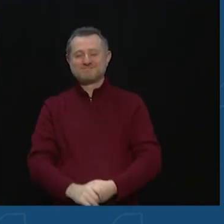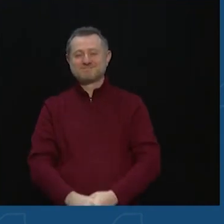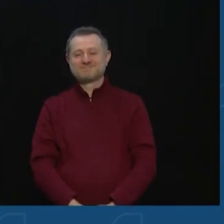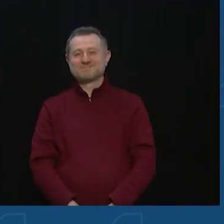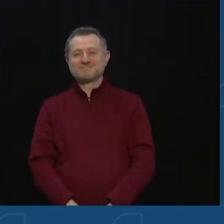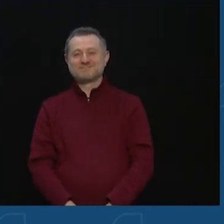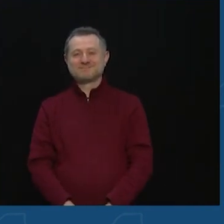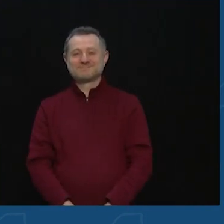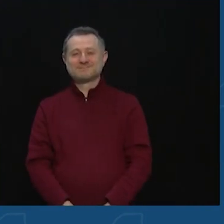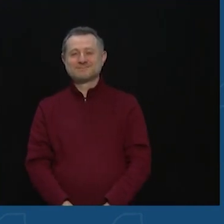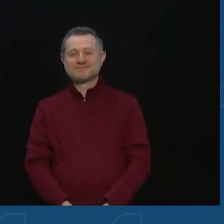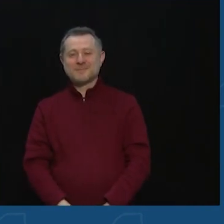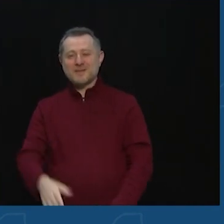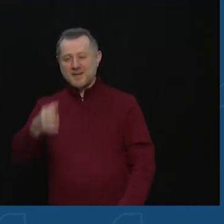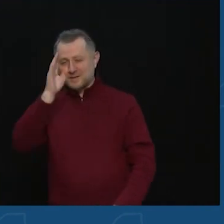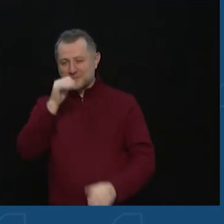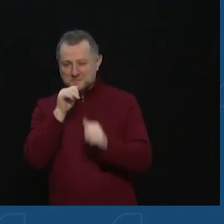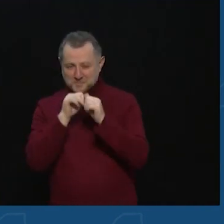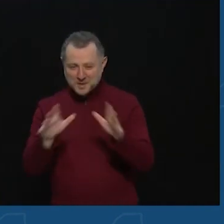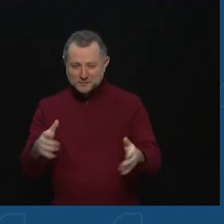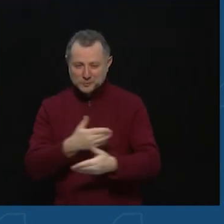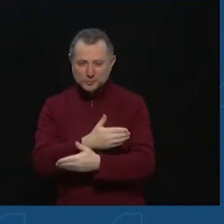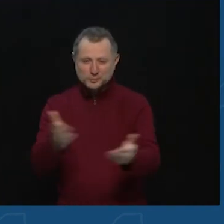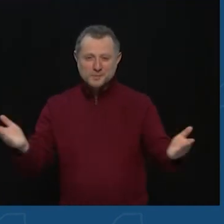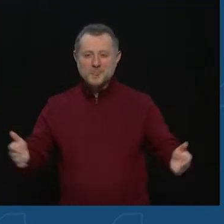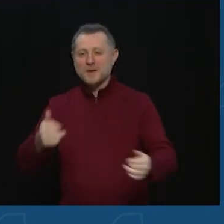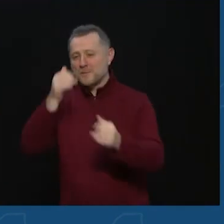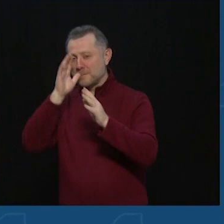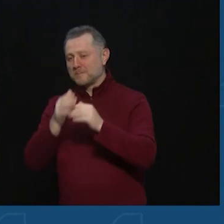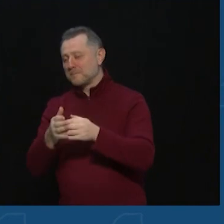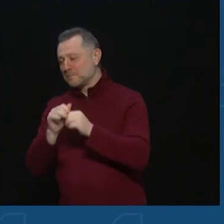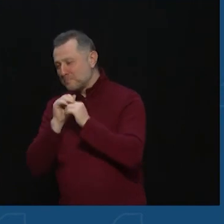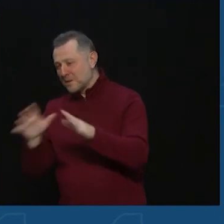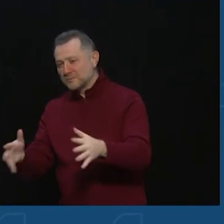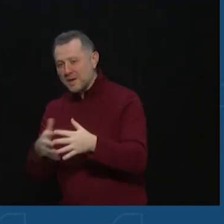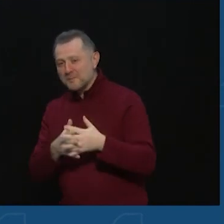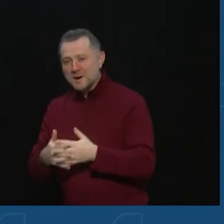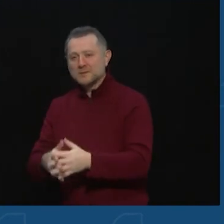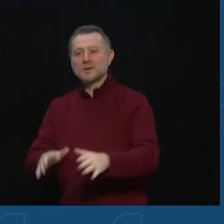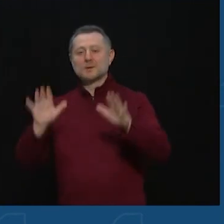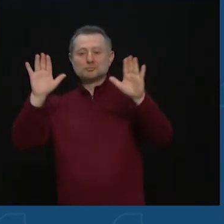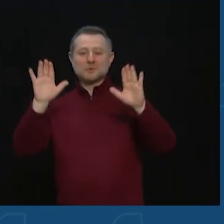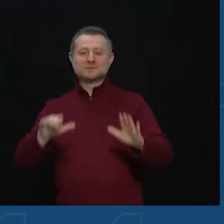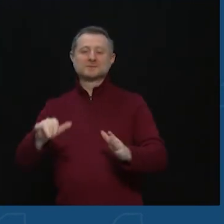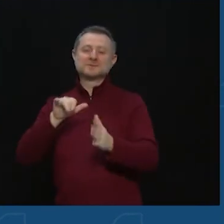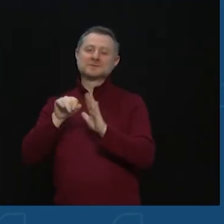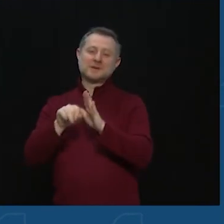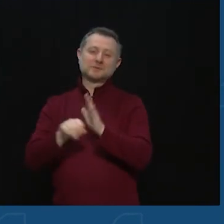And may God bless you, and may God bless America and the great state of New York. Thank you, everyone.